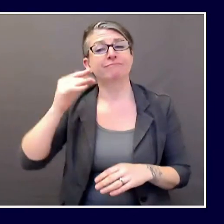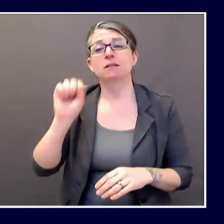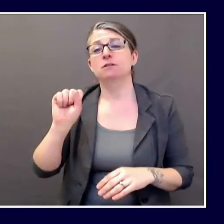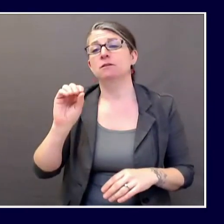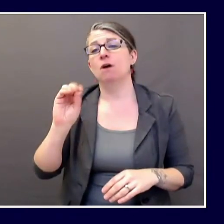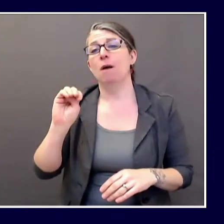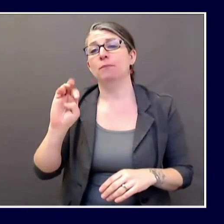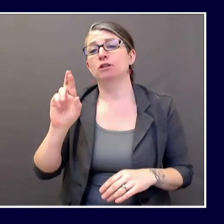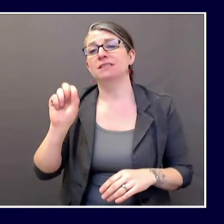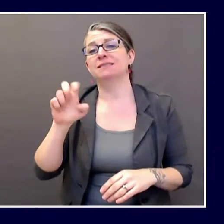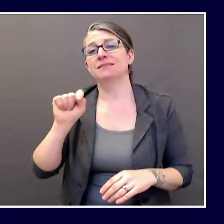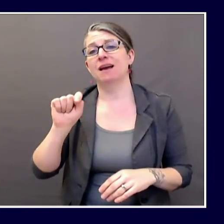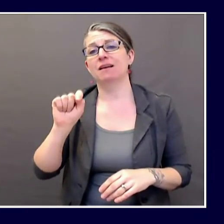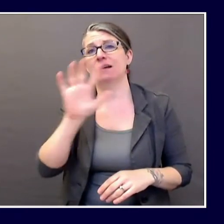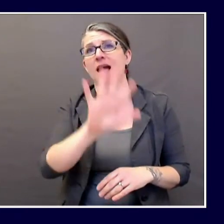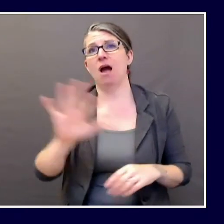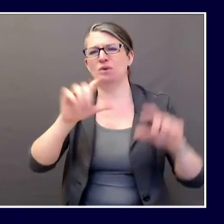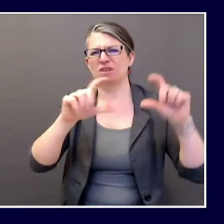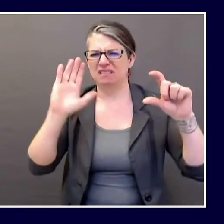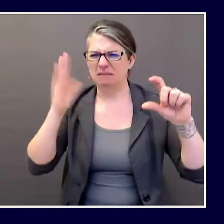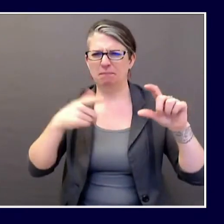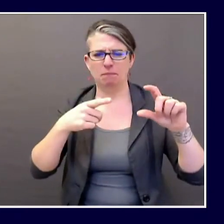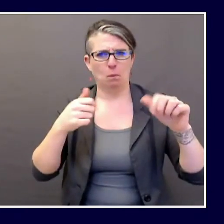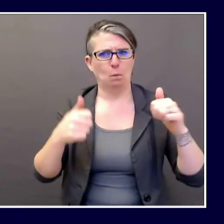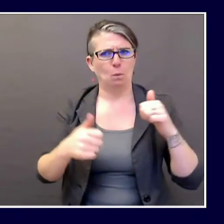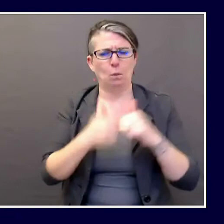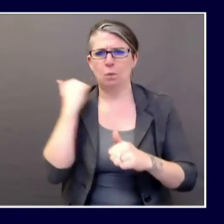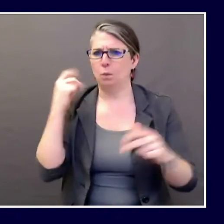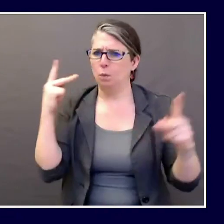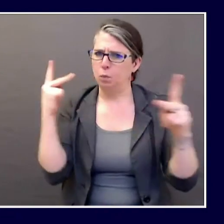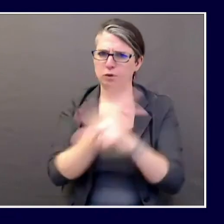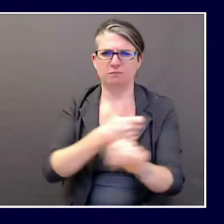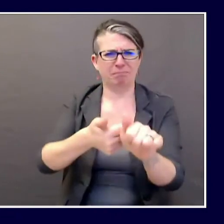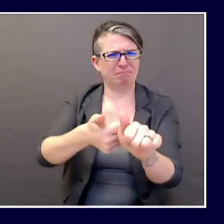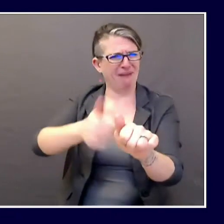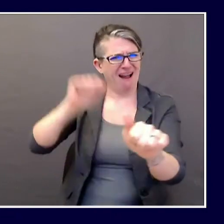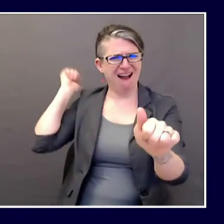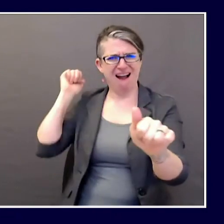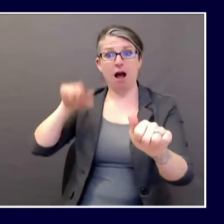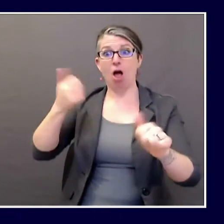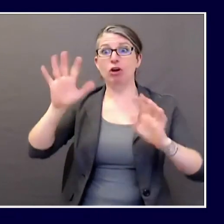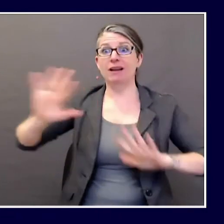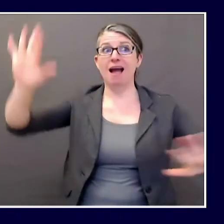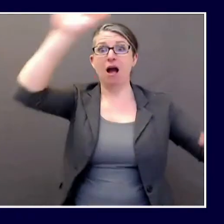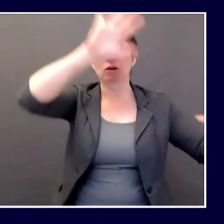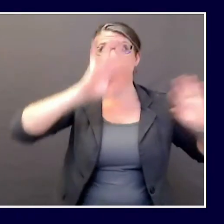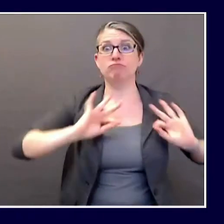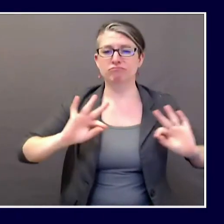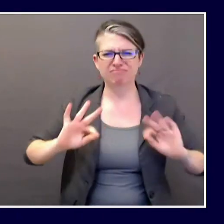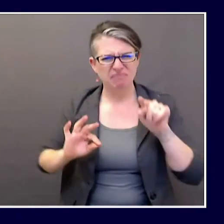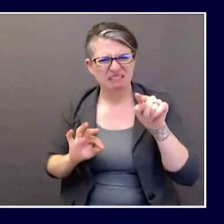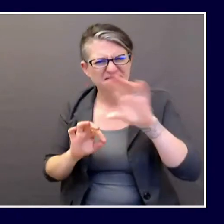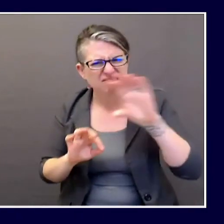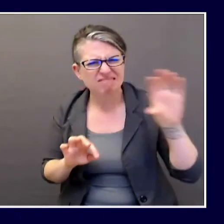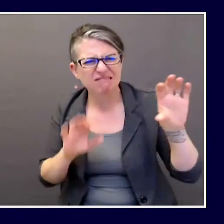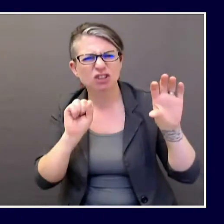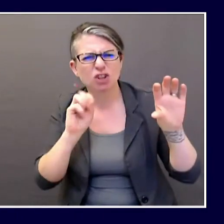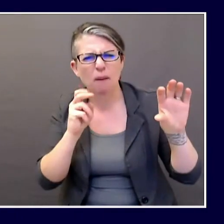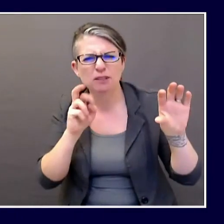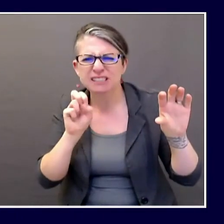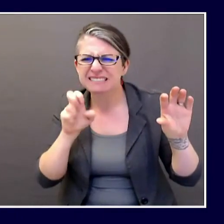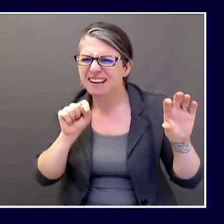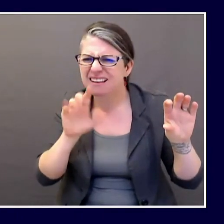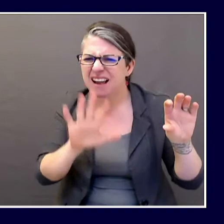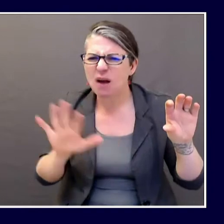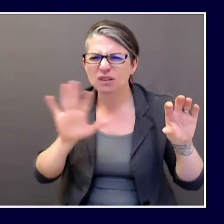else? Yeah, that's a good question, Mal. We've discussed that at length internally. Let's talk about